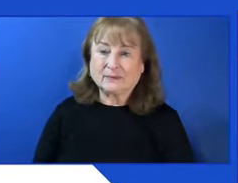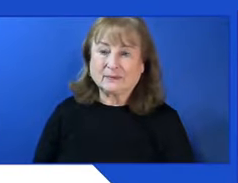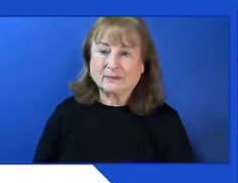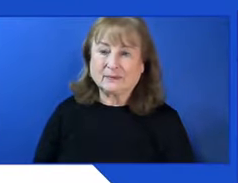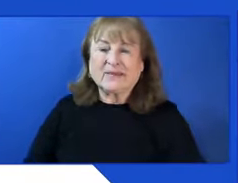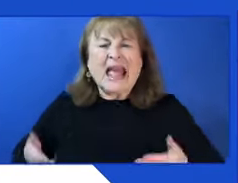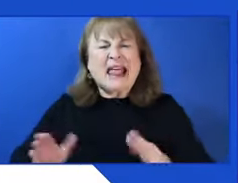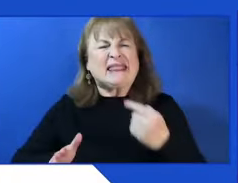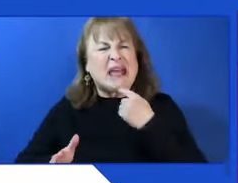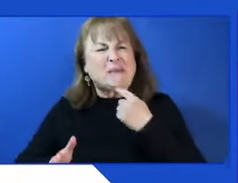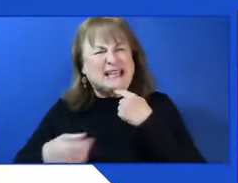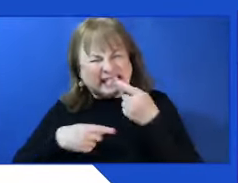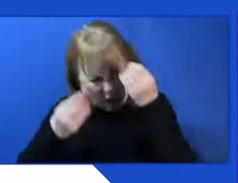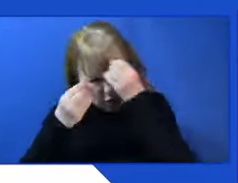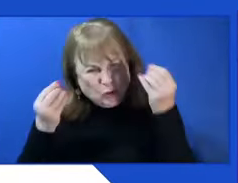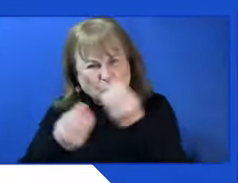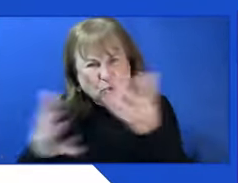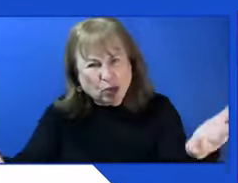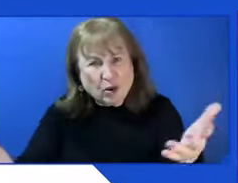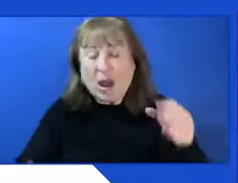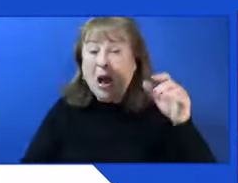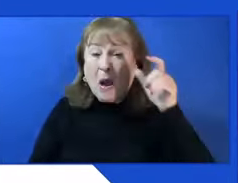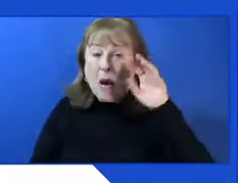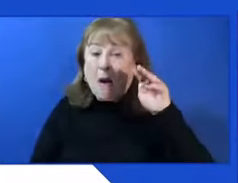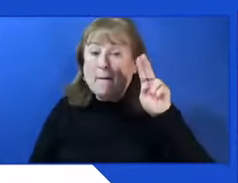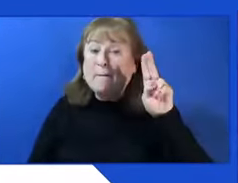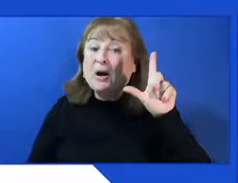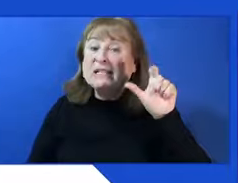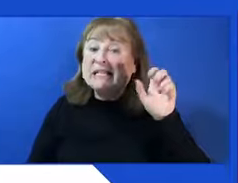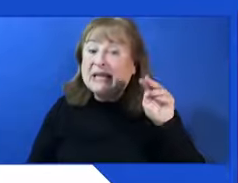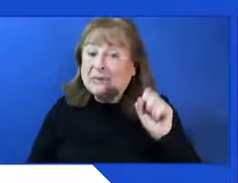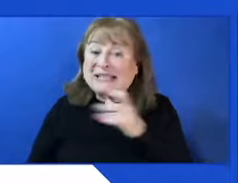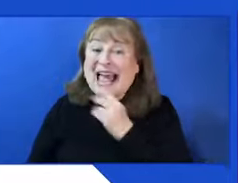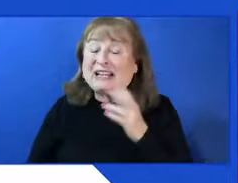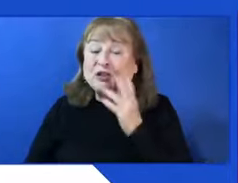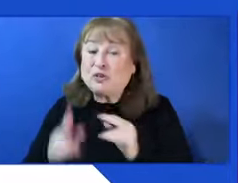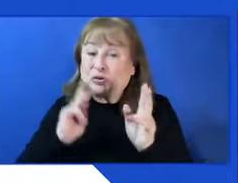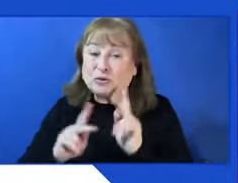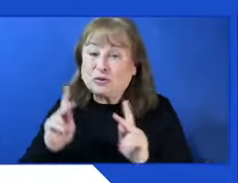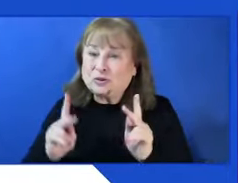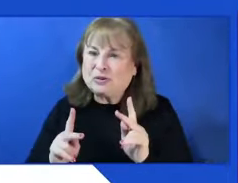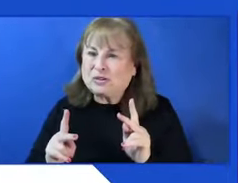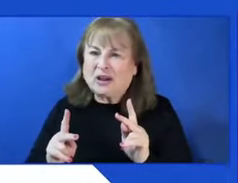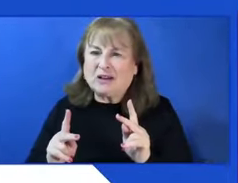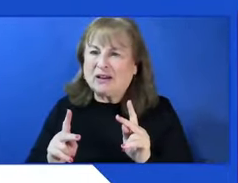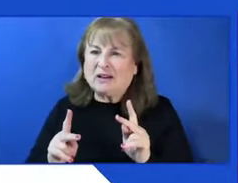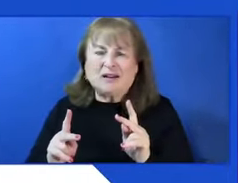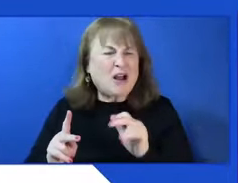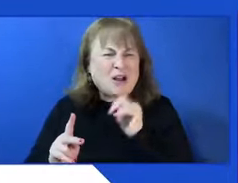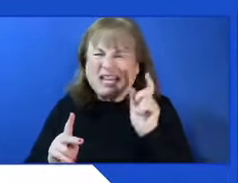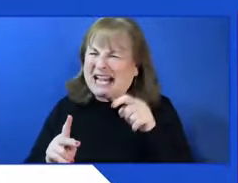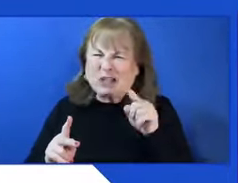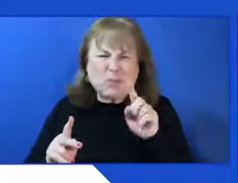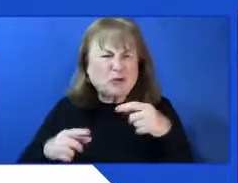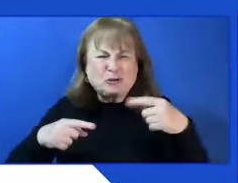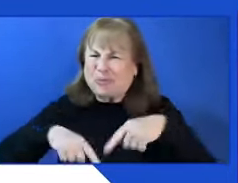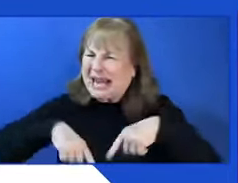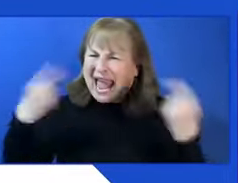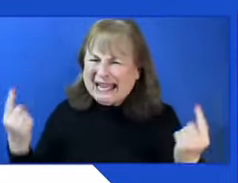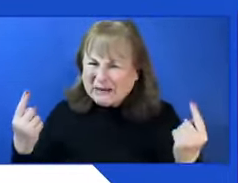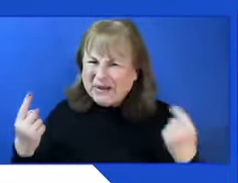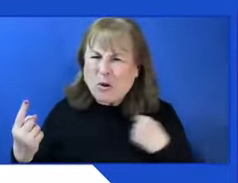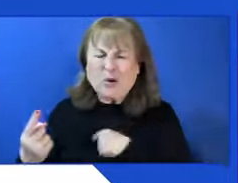Let me tell all of you, Muslims and Jews are not destined to be enemies. We are